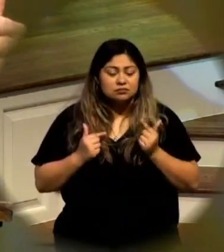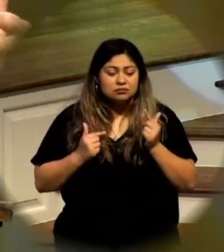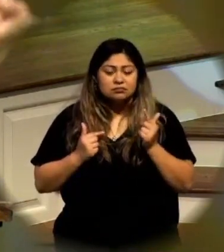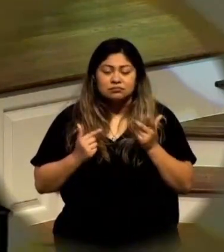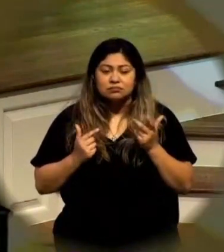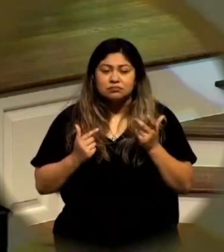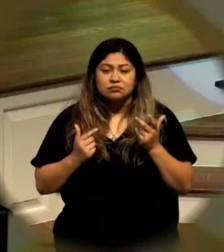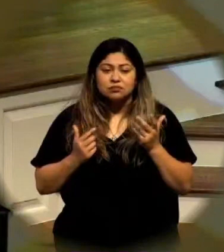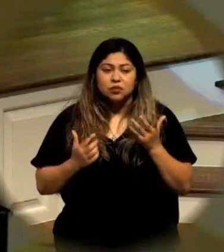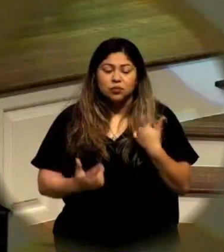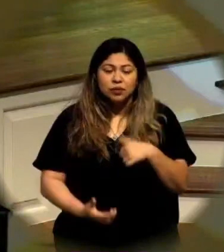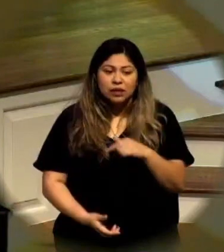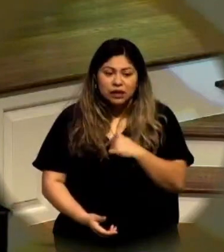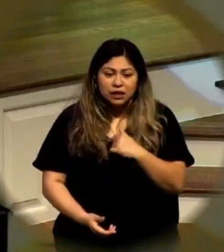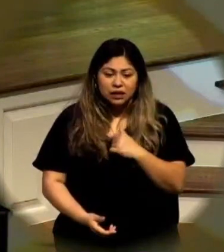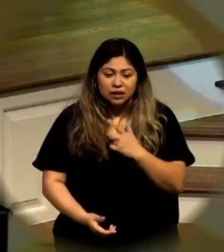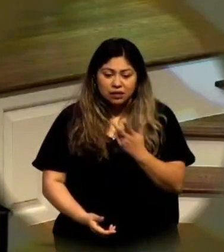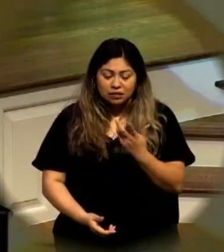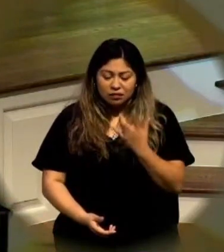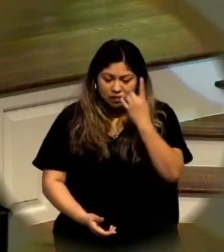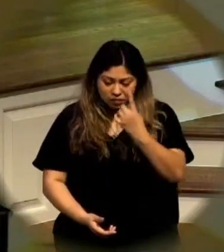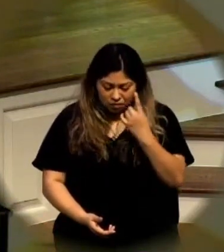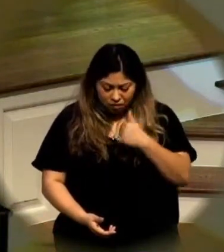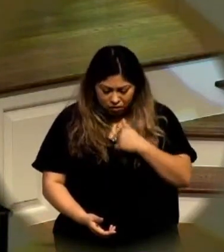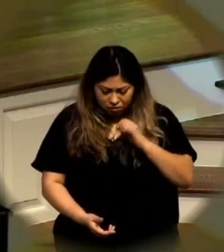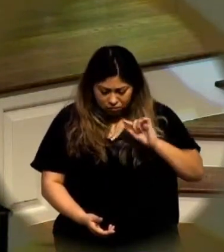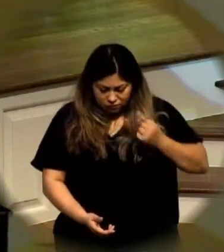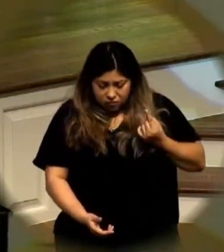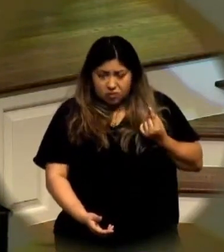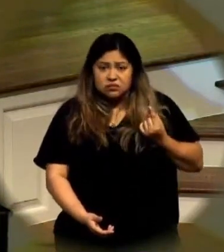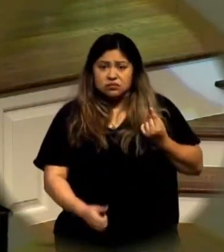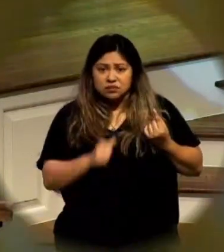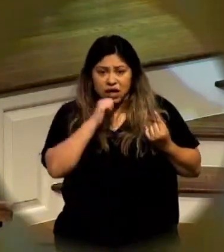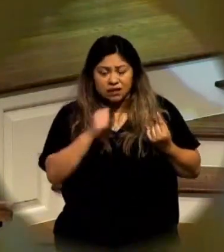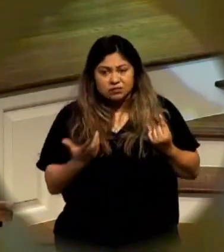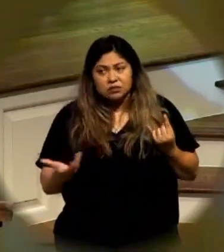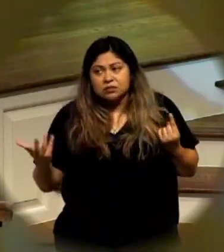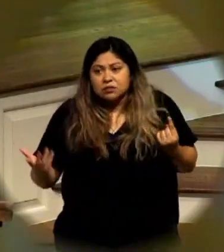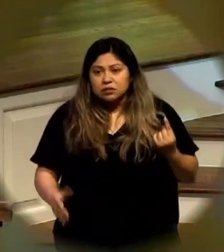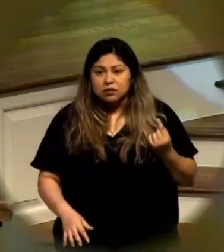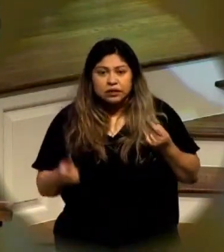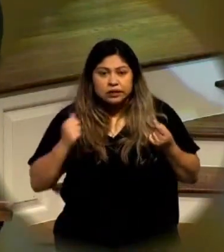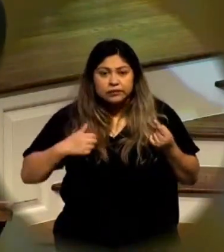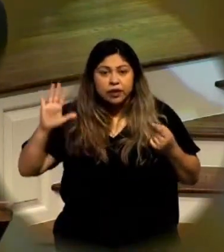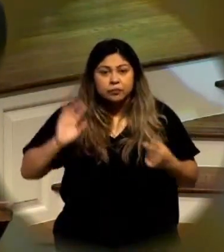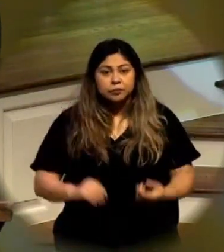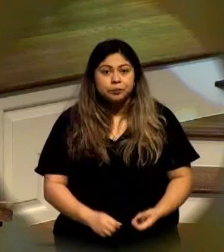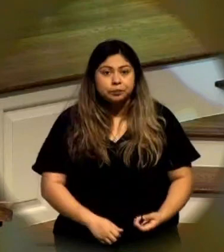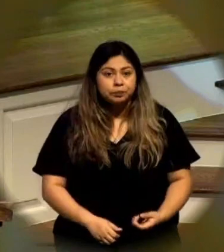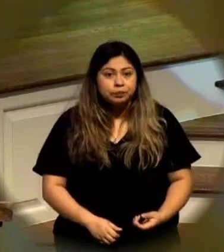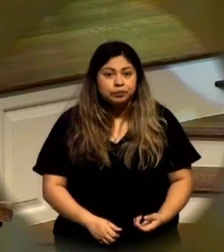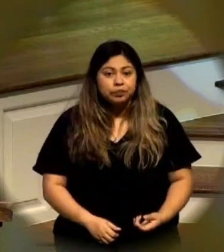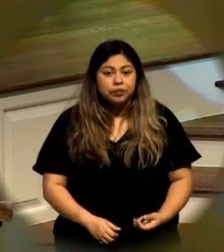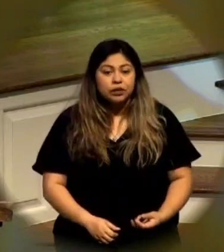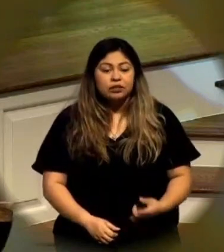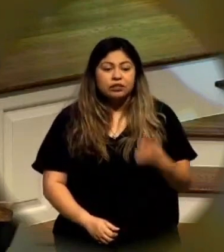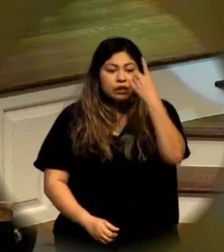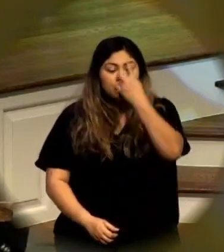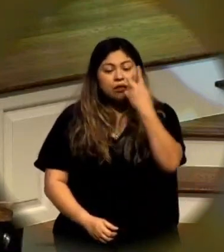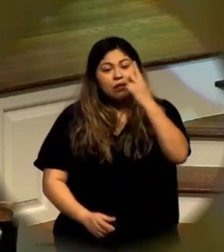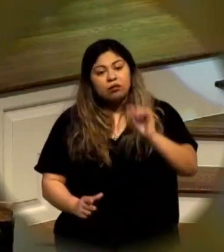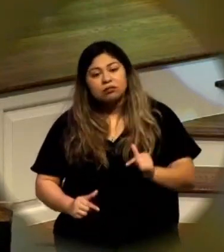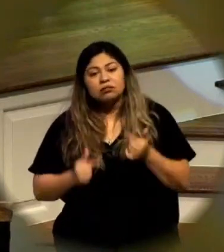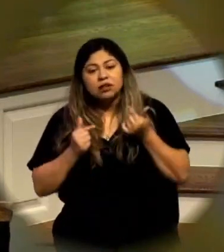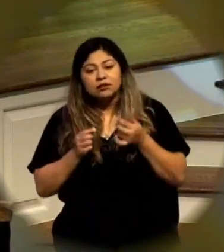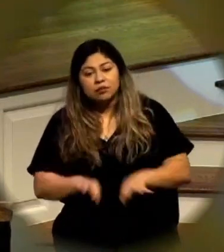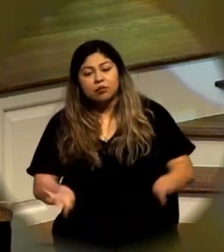life to be lived when we are not first. In our personal life, this kind of struggle to think that life only matters if we are the best takes